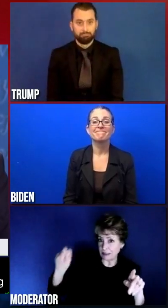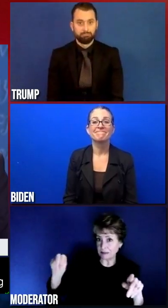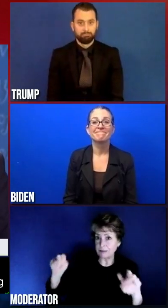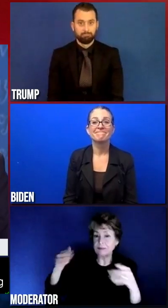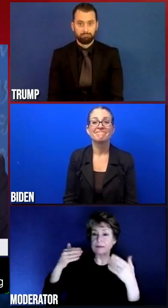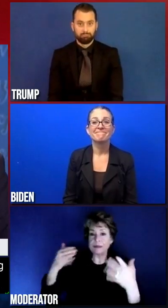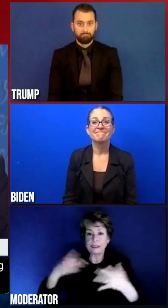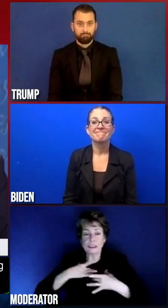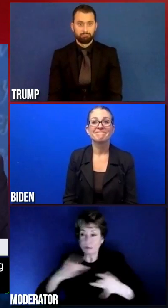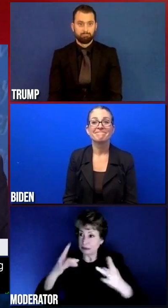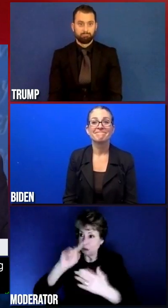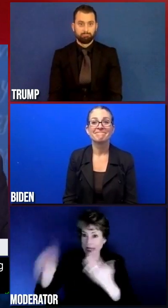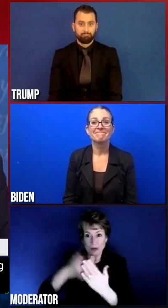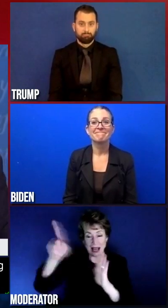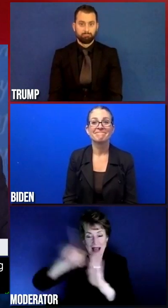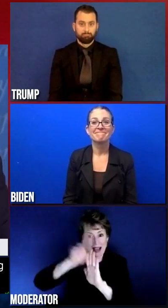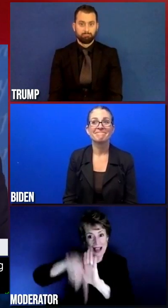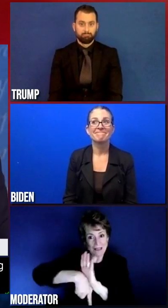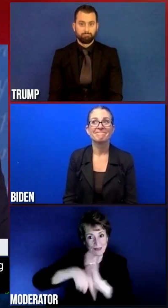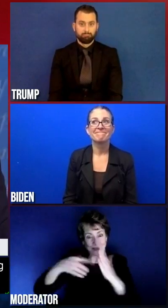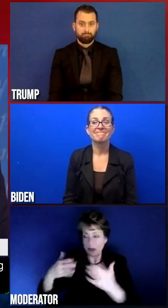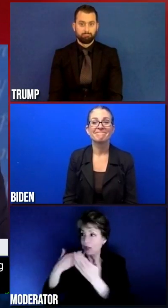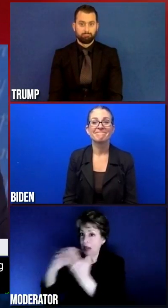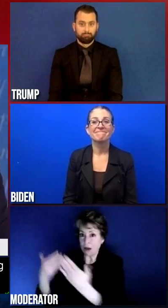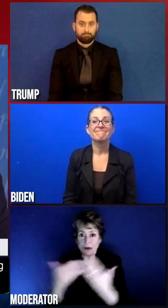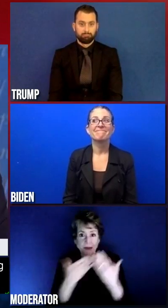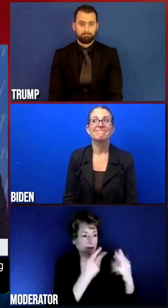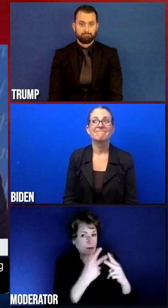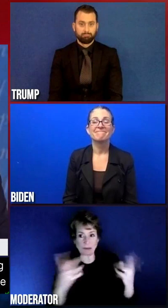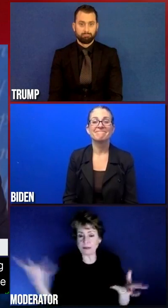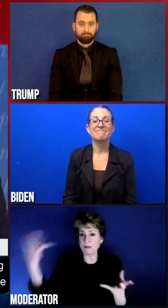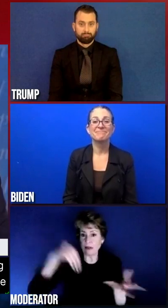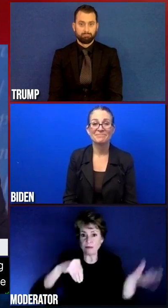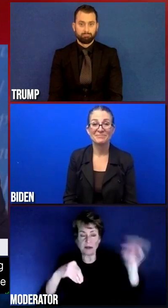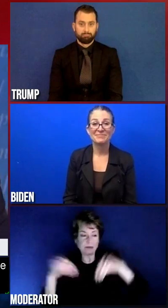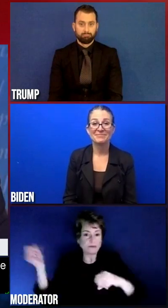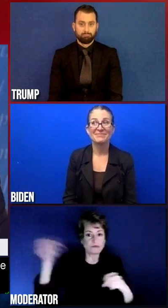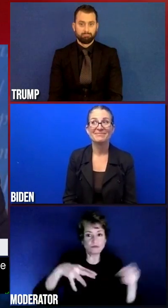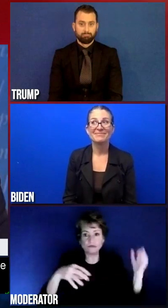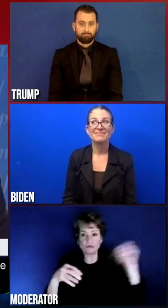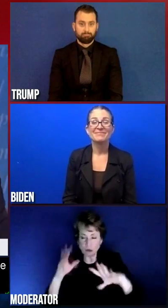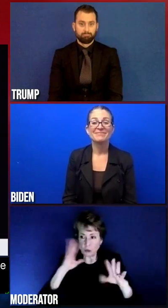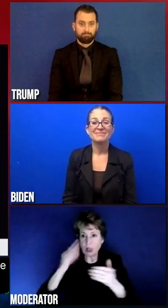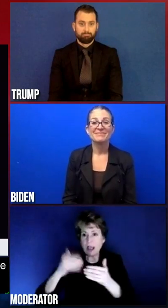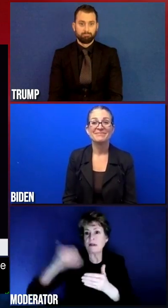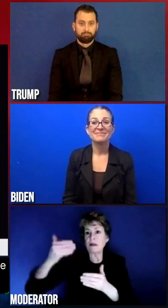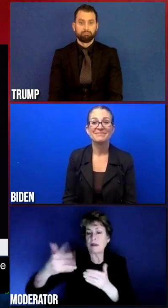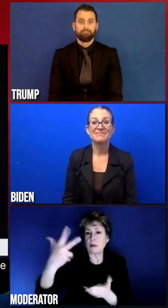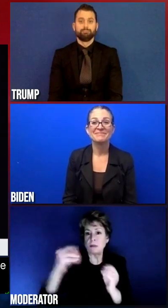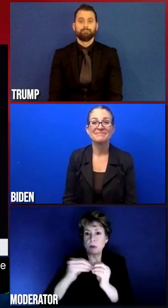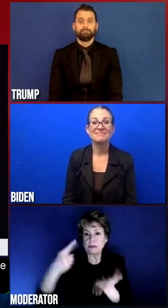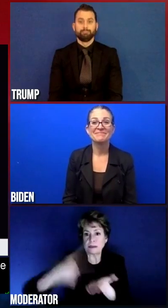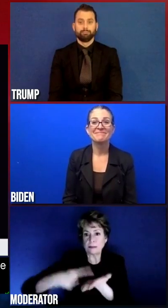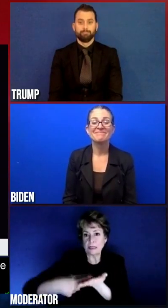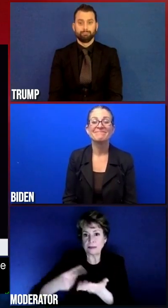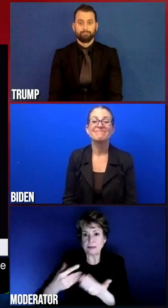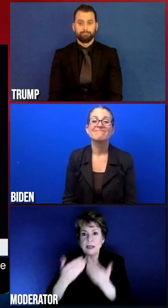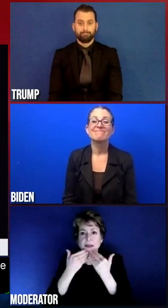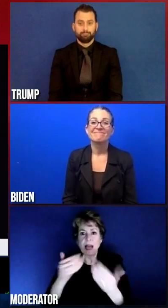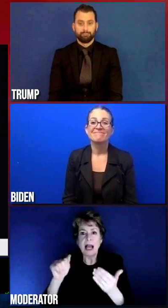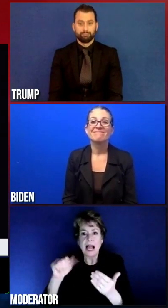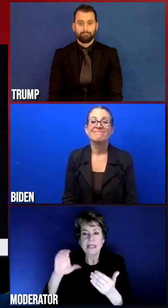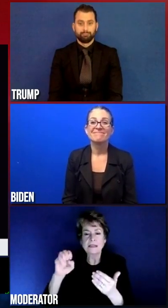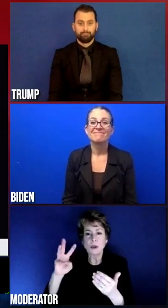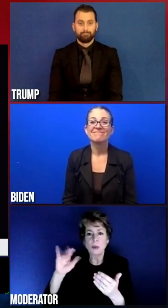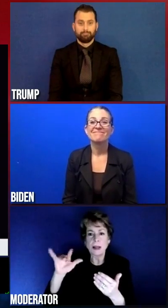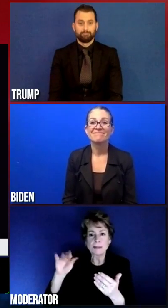for participating in the first of 3 debates that you have agreed to engage in. We want to thank Case Western Reserve University and the